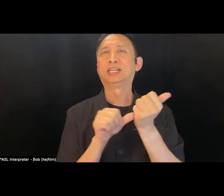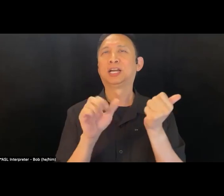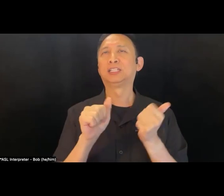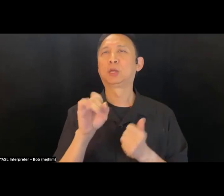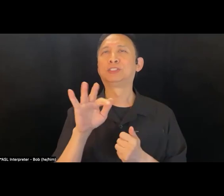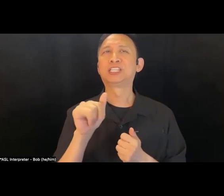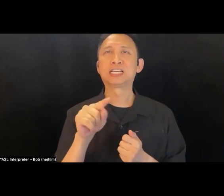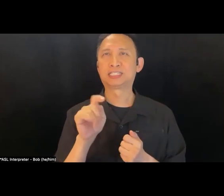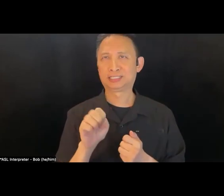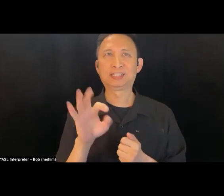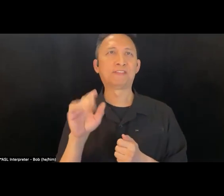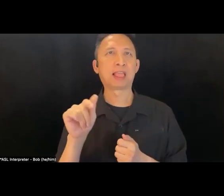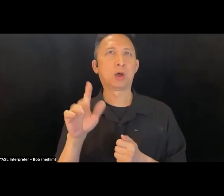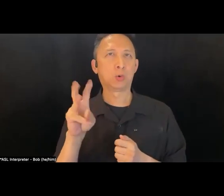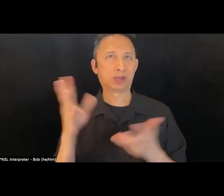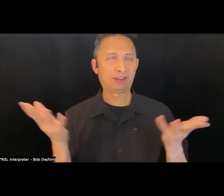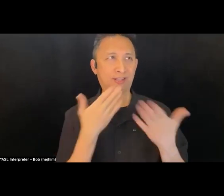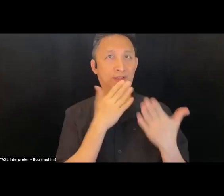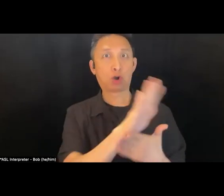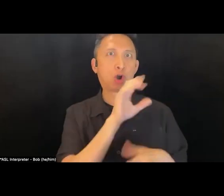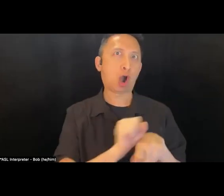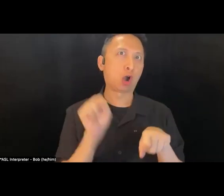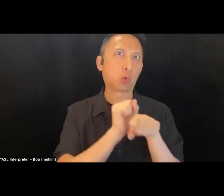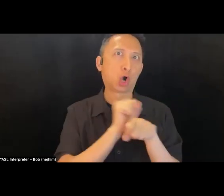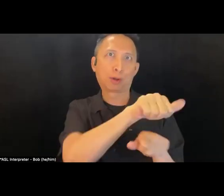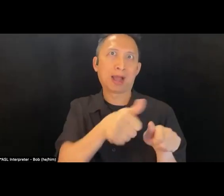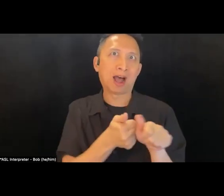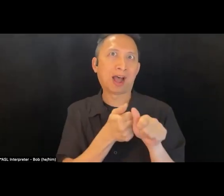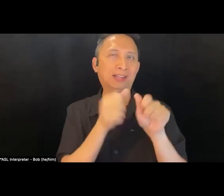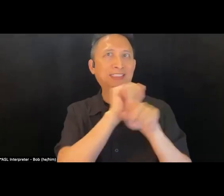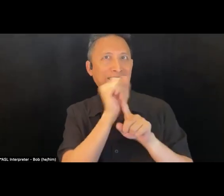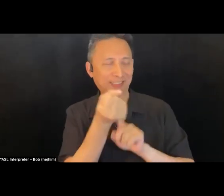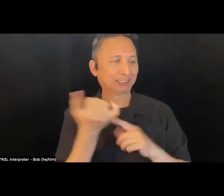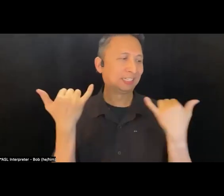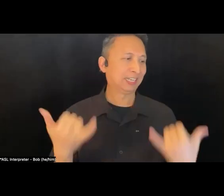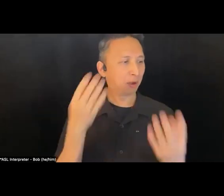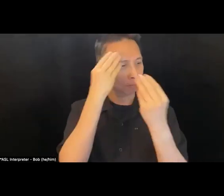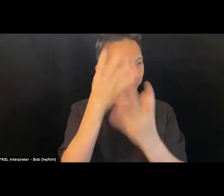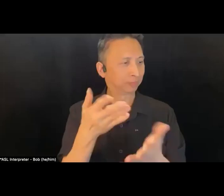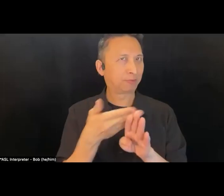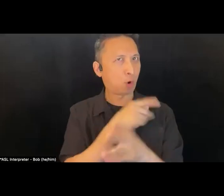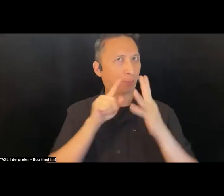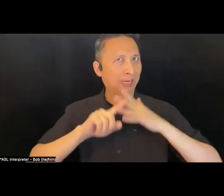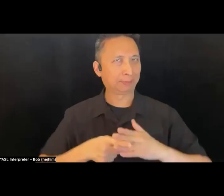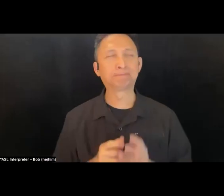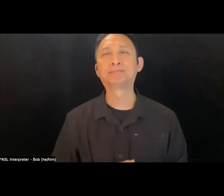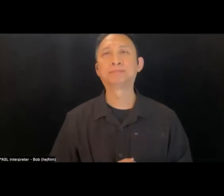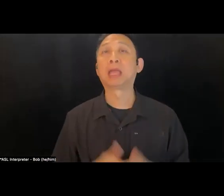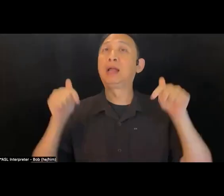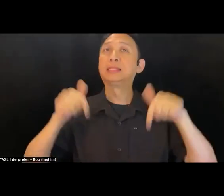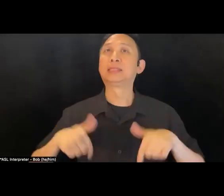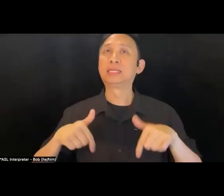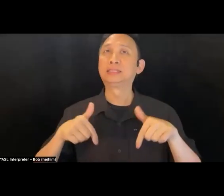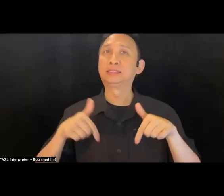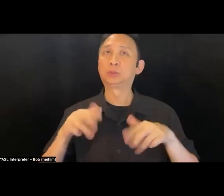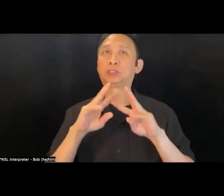her work on this program. I have a few housekeeping notes before we begin. This afternoon's workshop is being live captioned. To